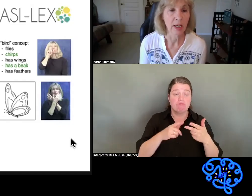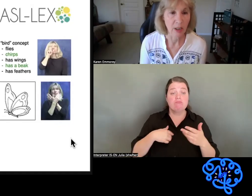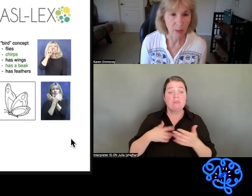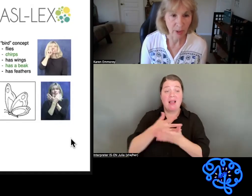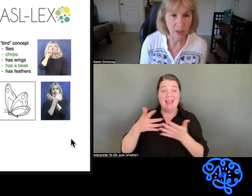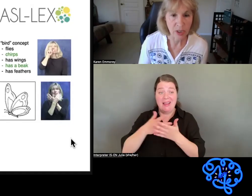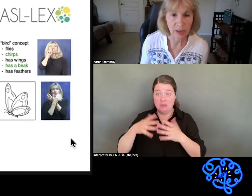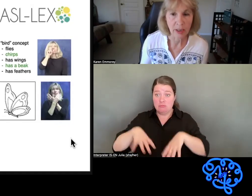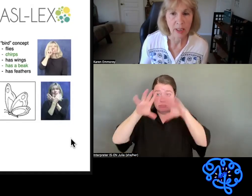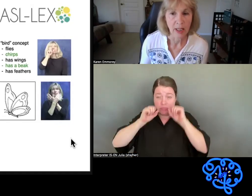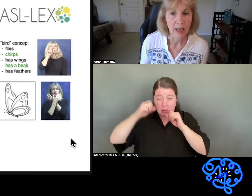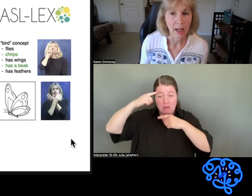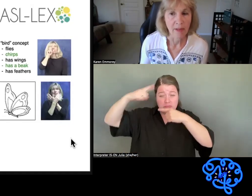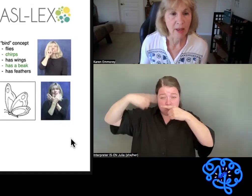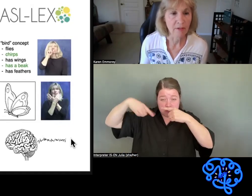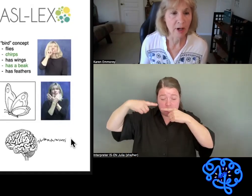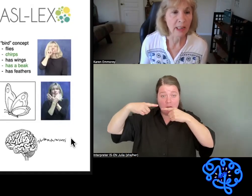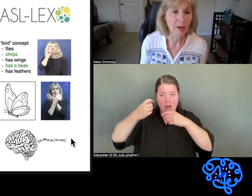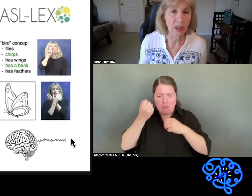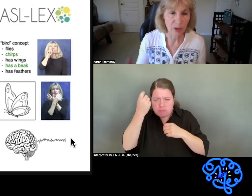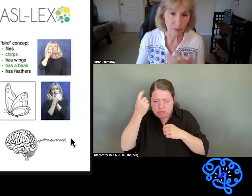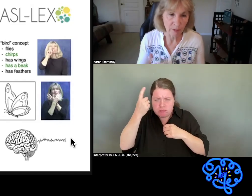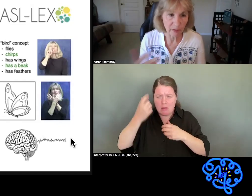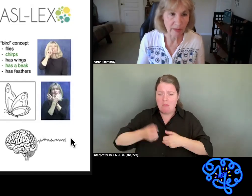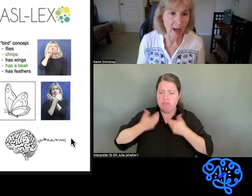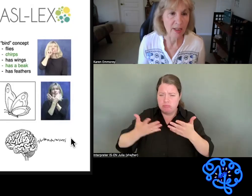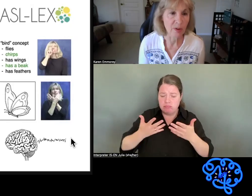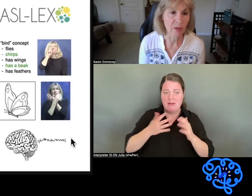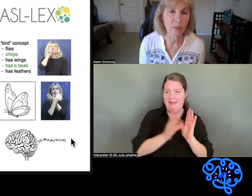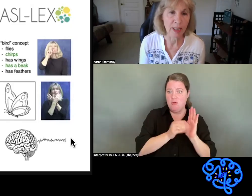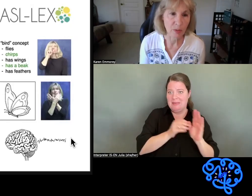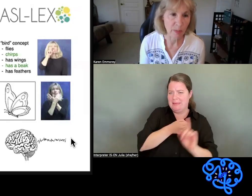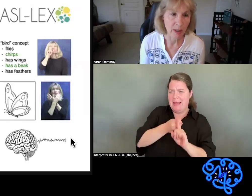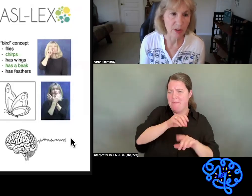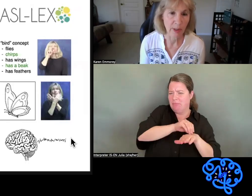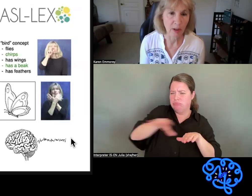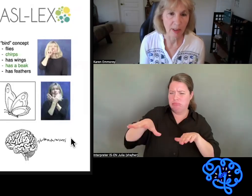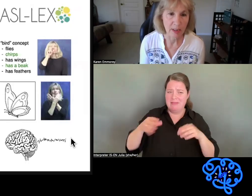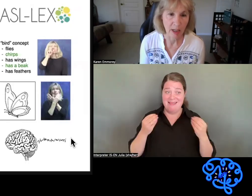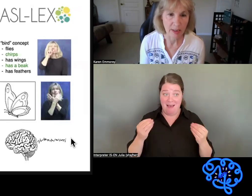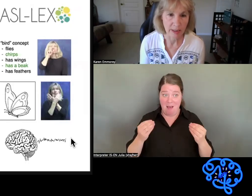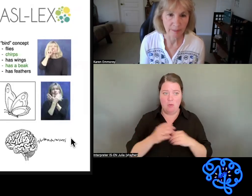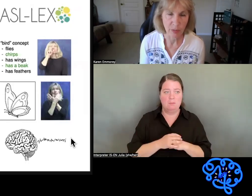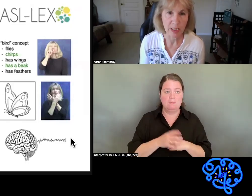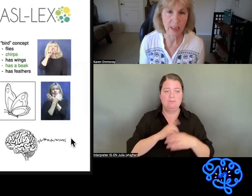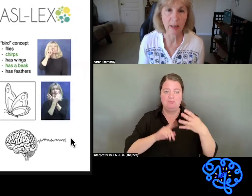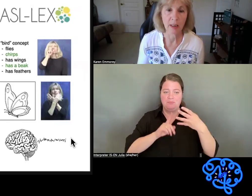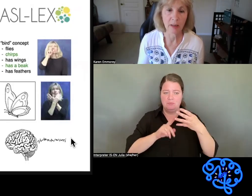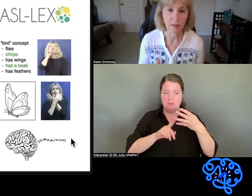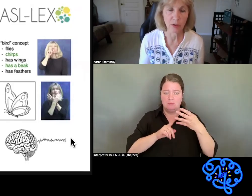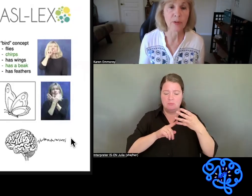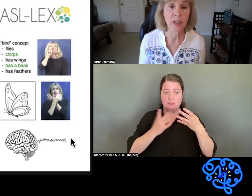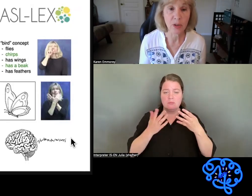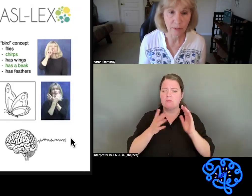production, and comprehension? And then finally, interwoven with that is the brain's response to iconic signs. Do we see